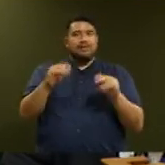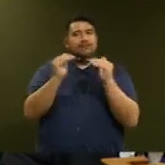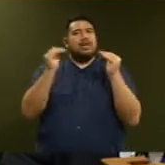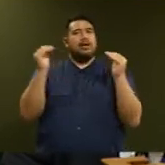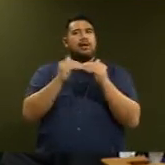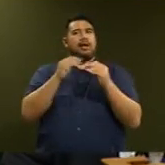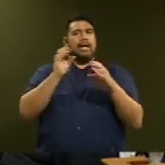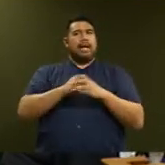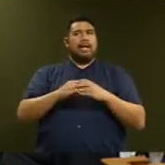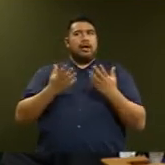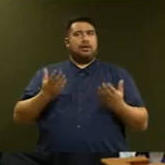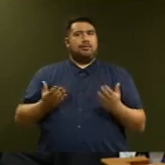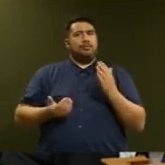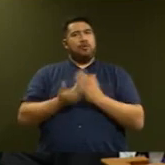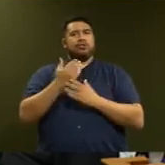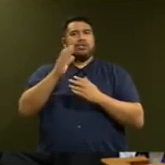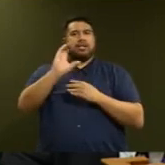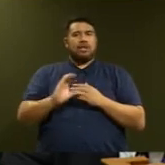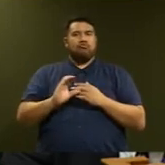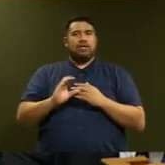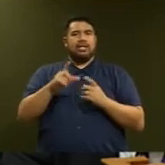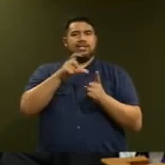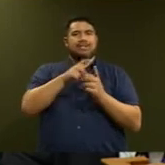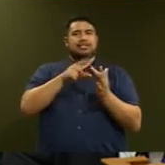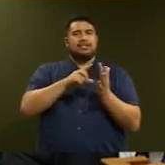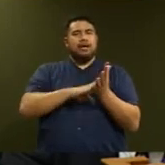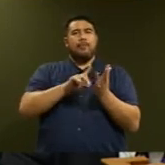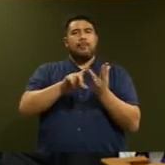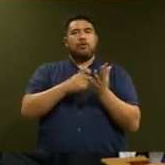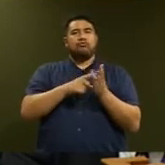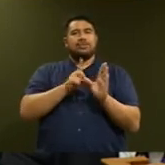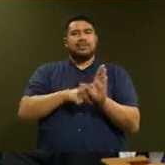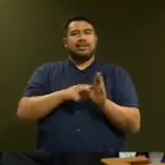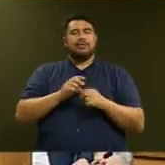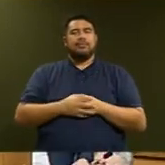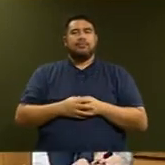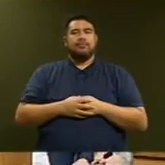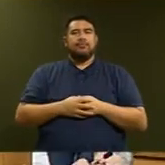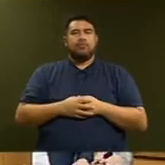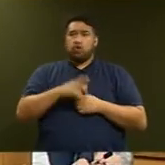And a party that is capable, and a coalition that is capable of listening to different views.